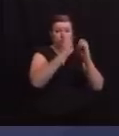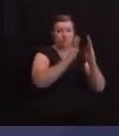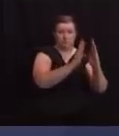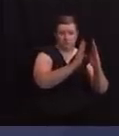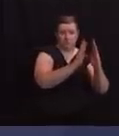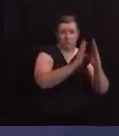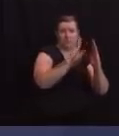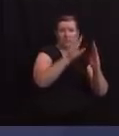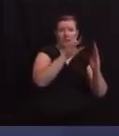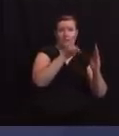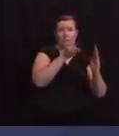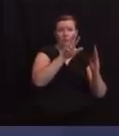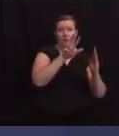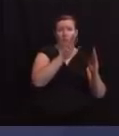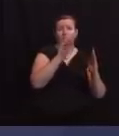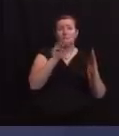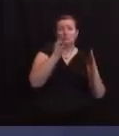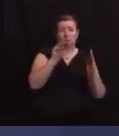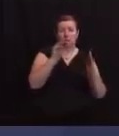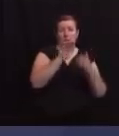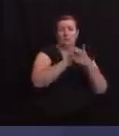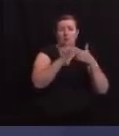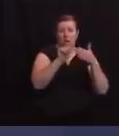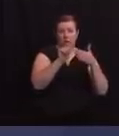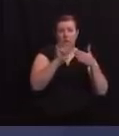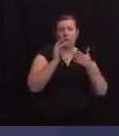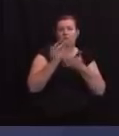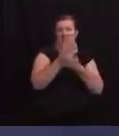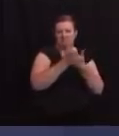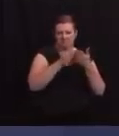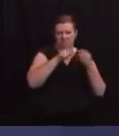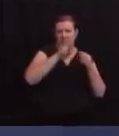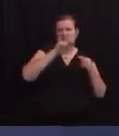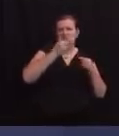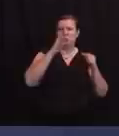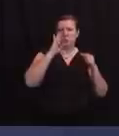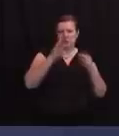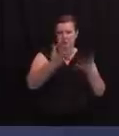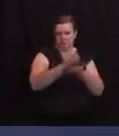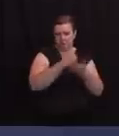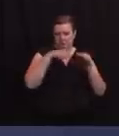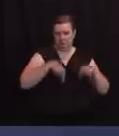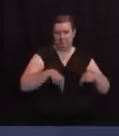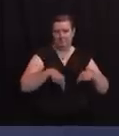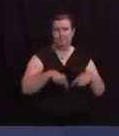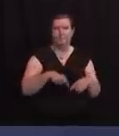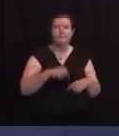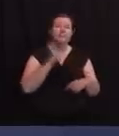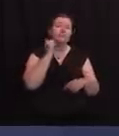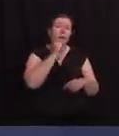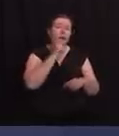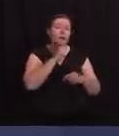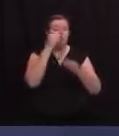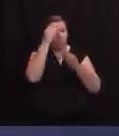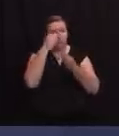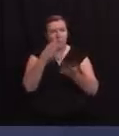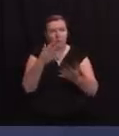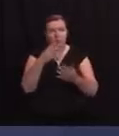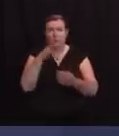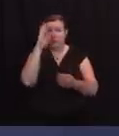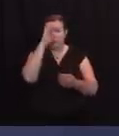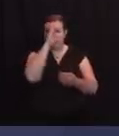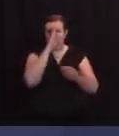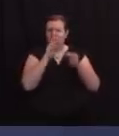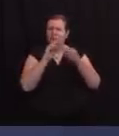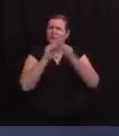workforce funding to help these efforts. Moving on to my daily report, we are seeing a slight increase in our hospital census. Among